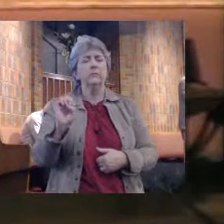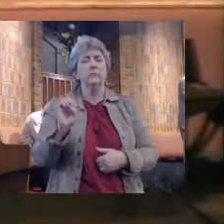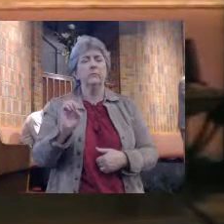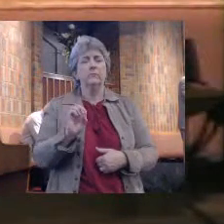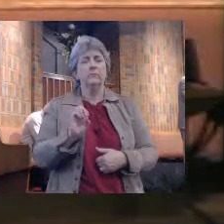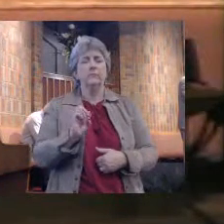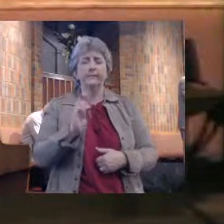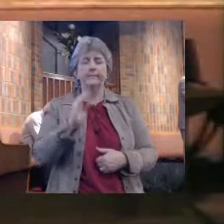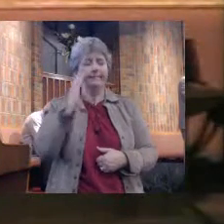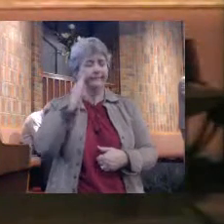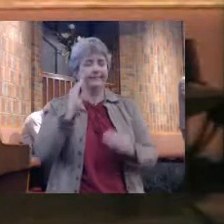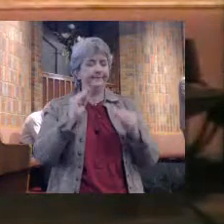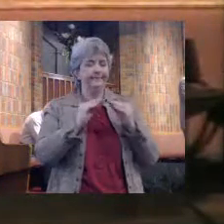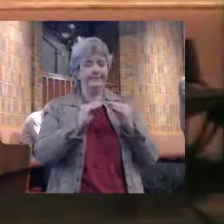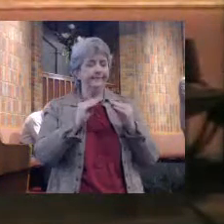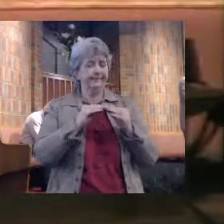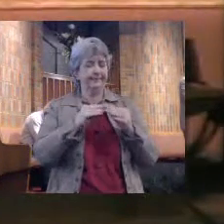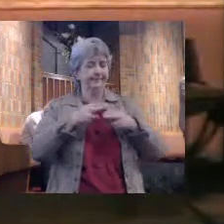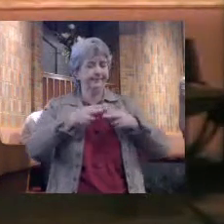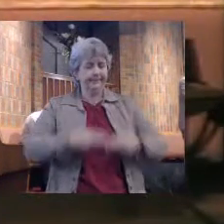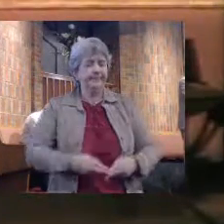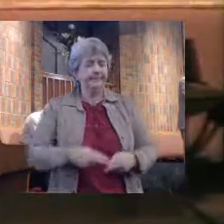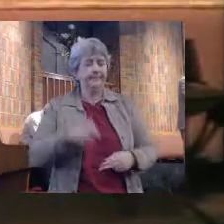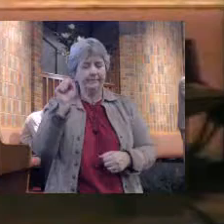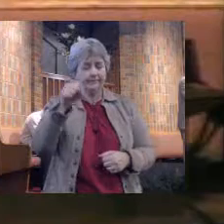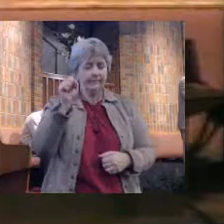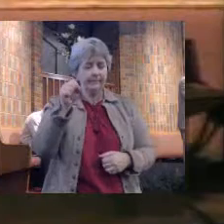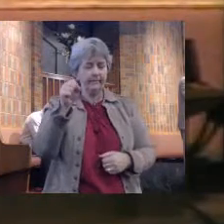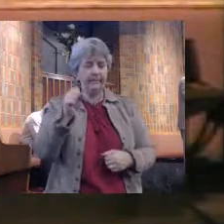I'm sure there are others, Father, but we realize that